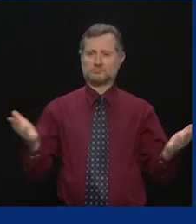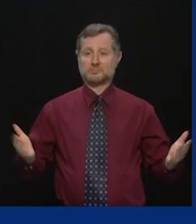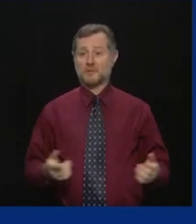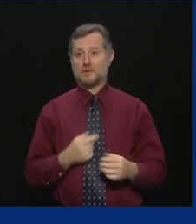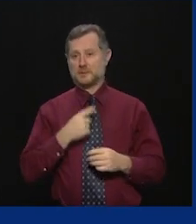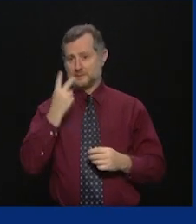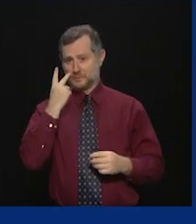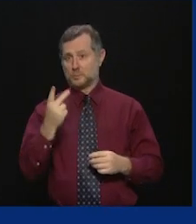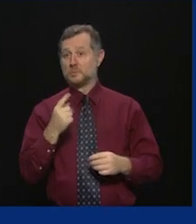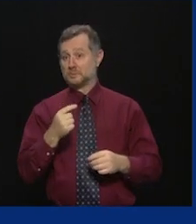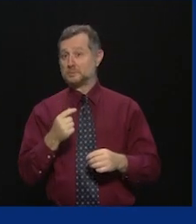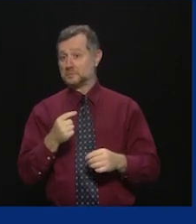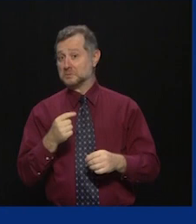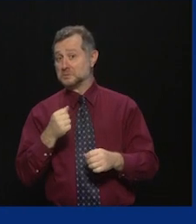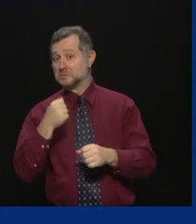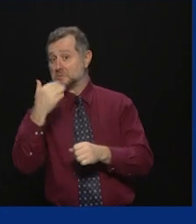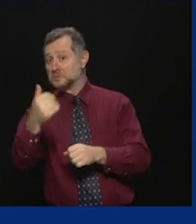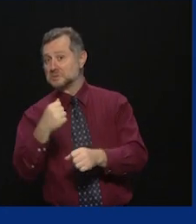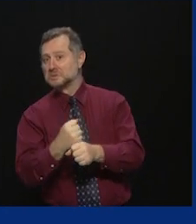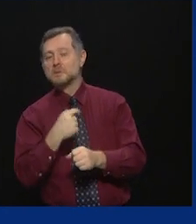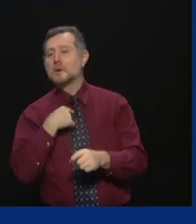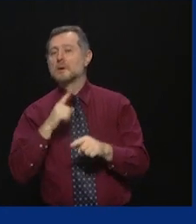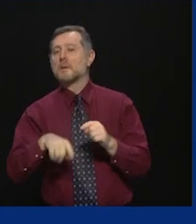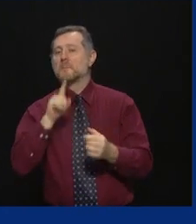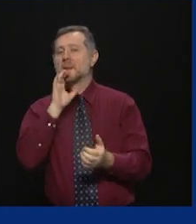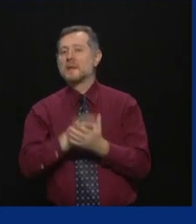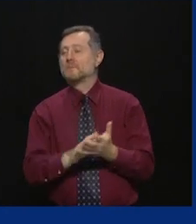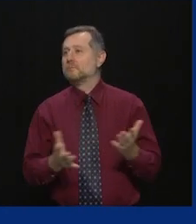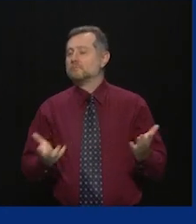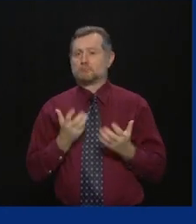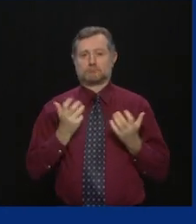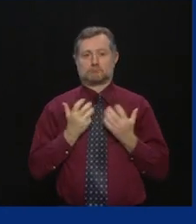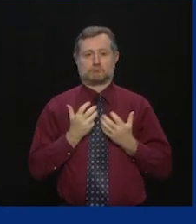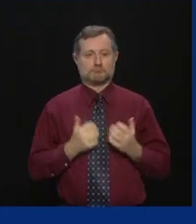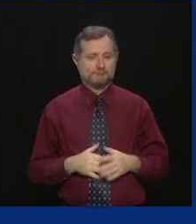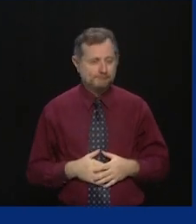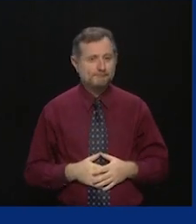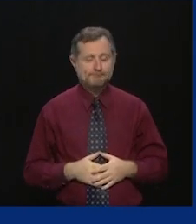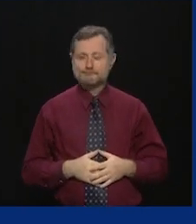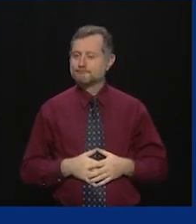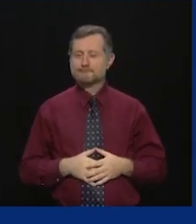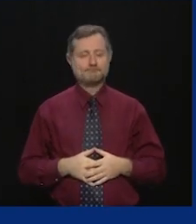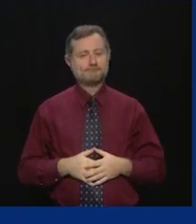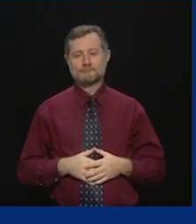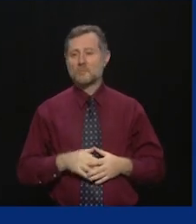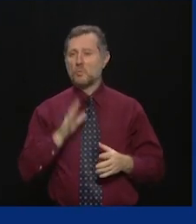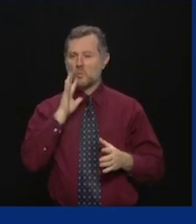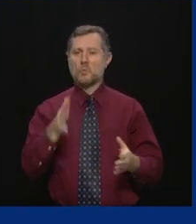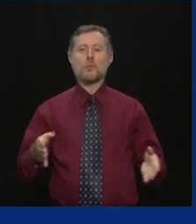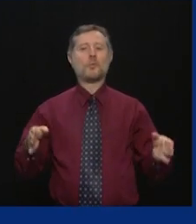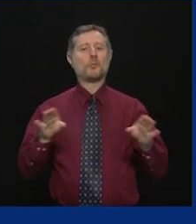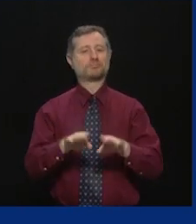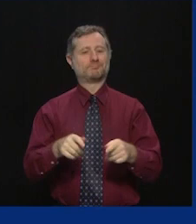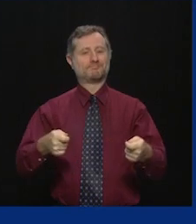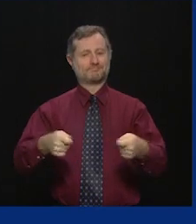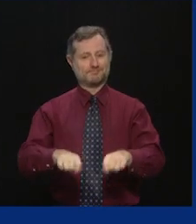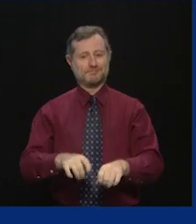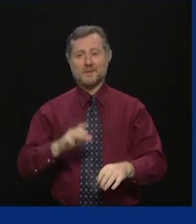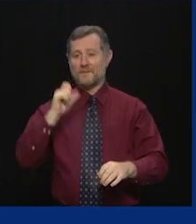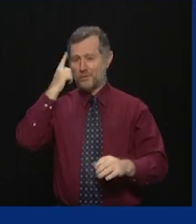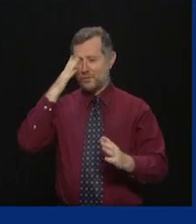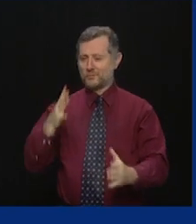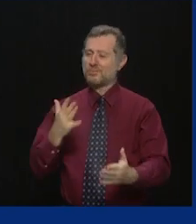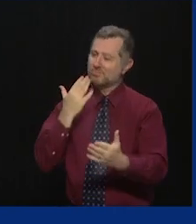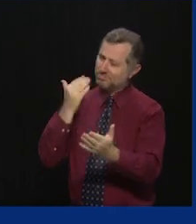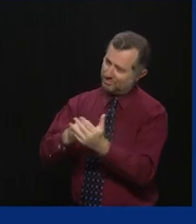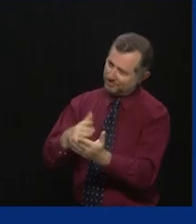years, and this place, they'll knock your socks off when Constellation is done. So without any further ado, I think we're going to close the program, and Governor, again, thank you